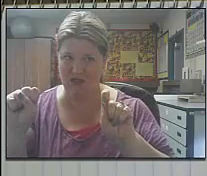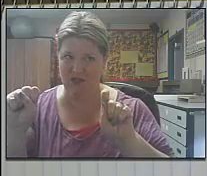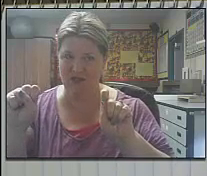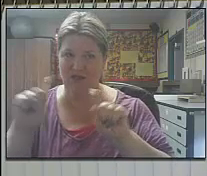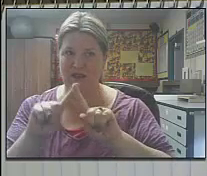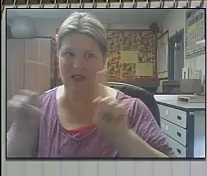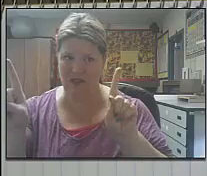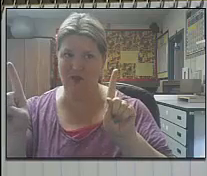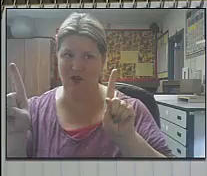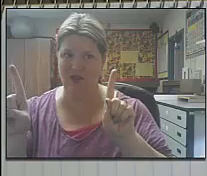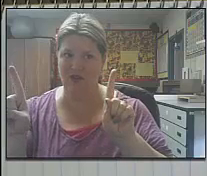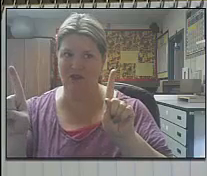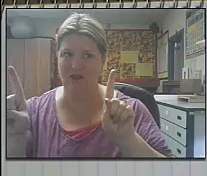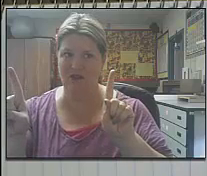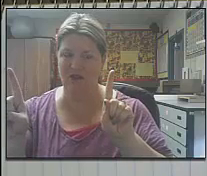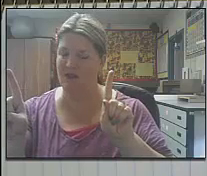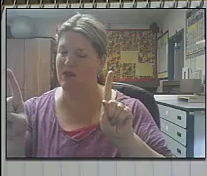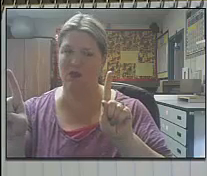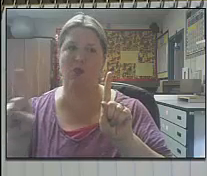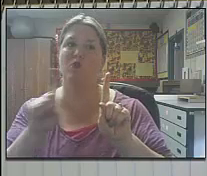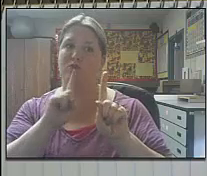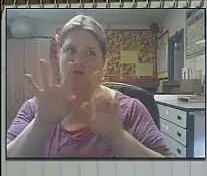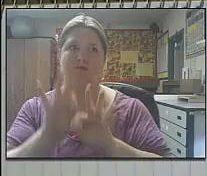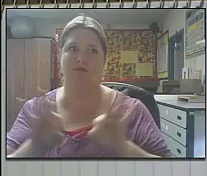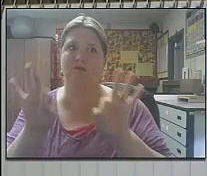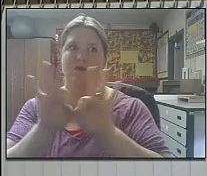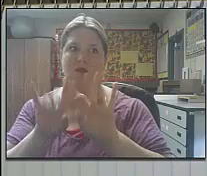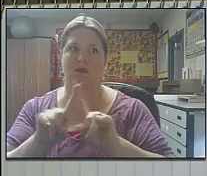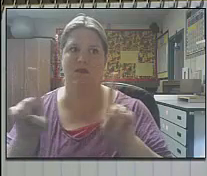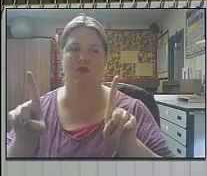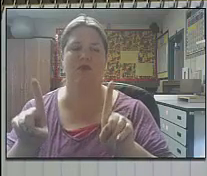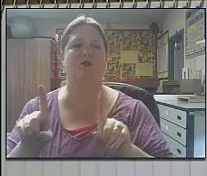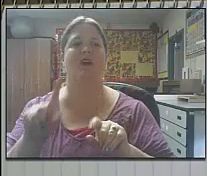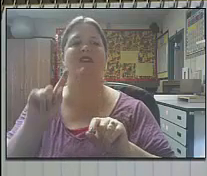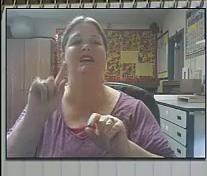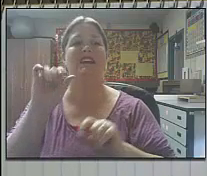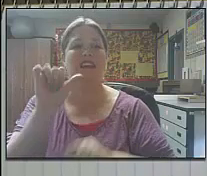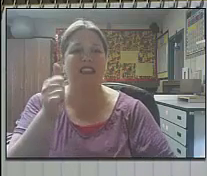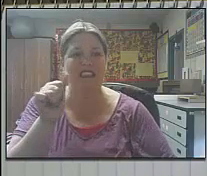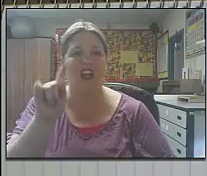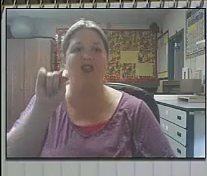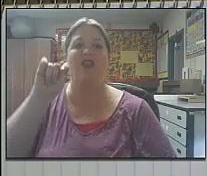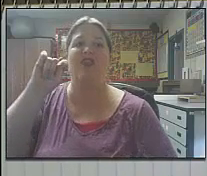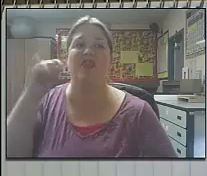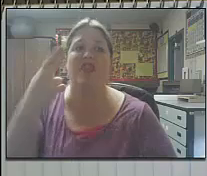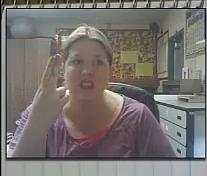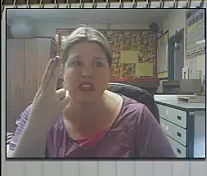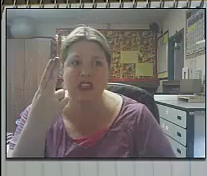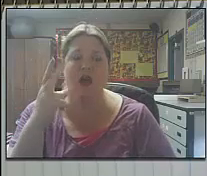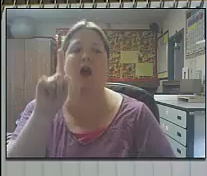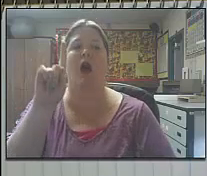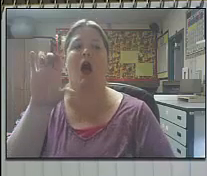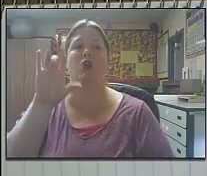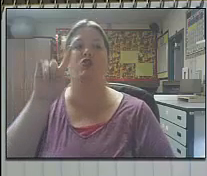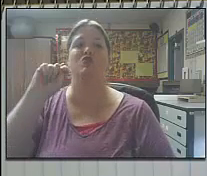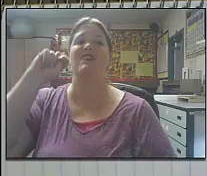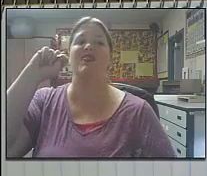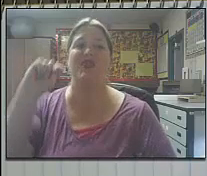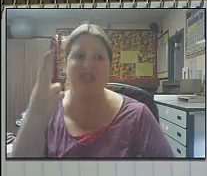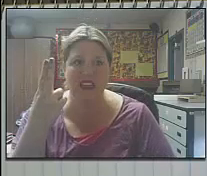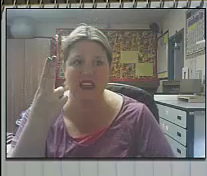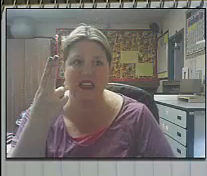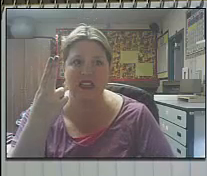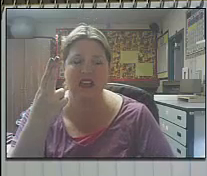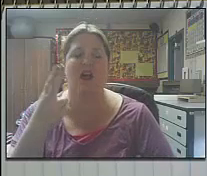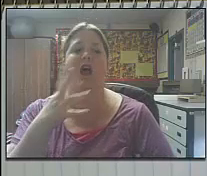THS. Makes a complete difference. So we have tenths, hundredths, and